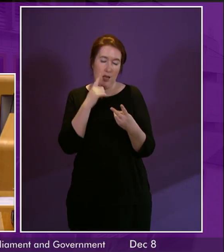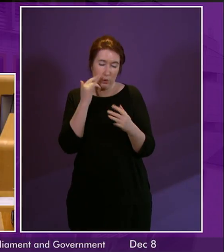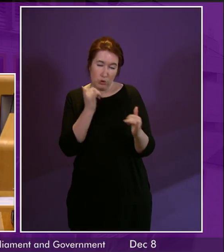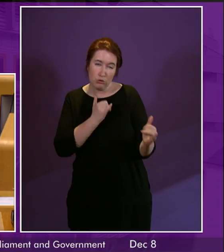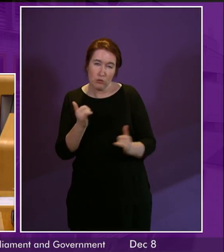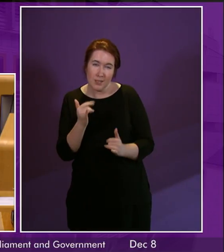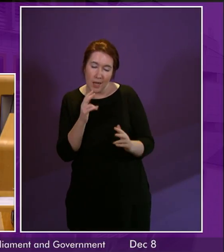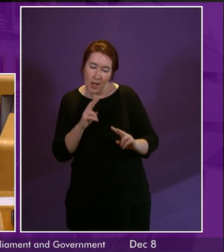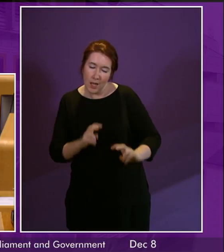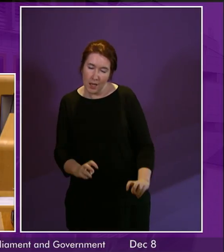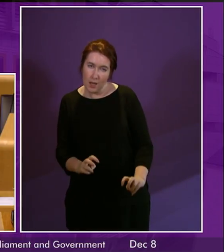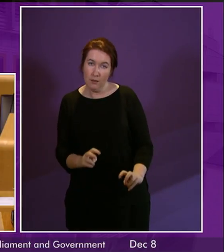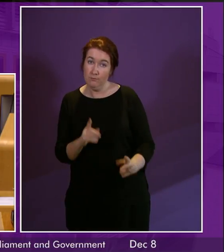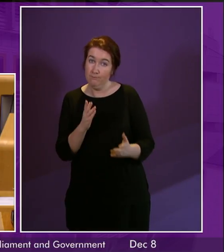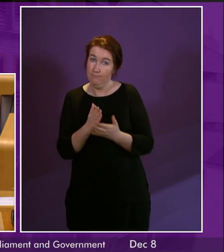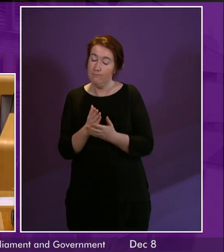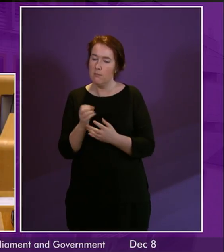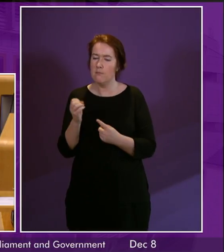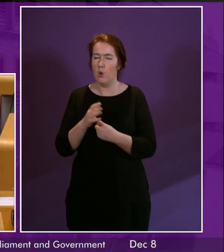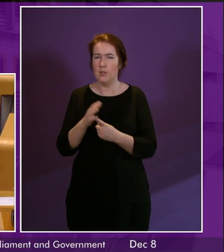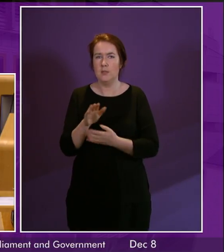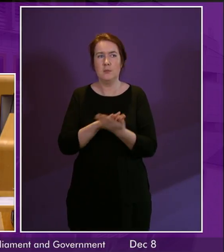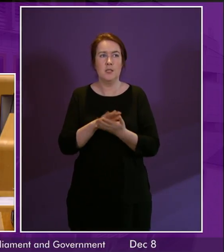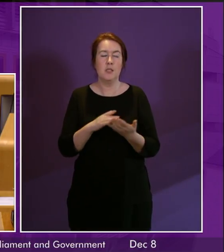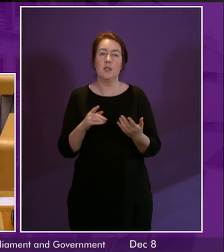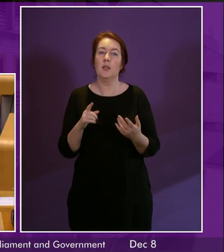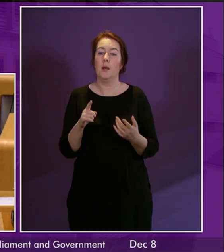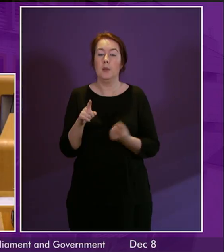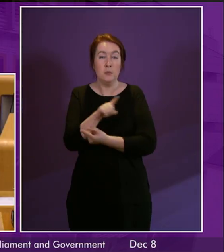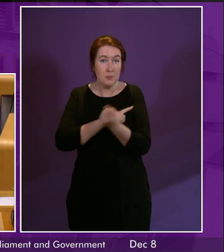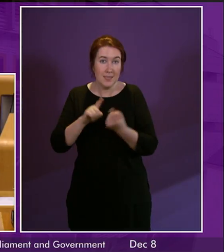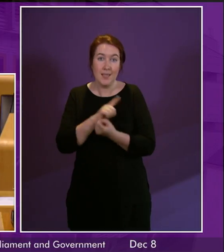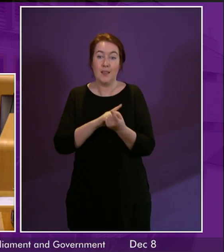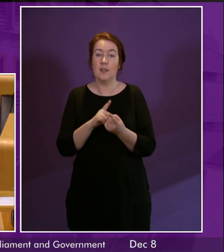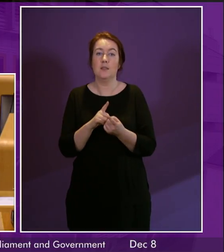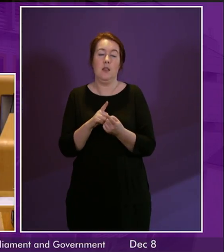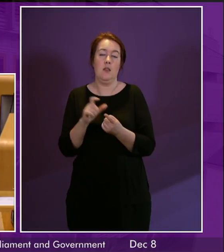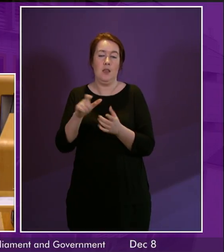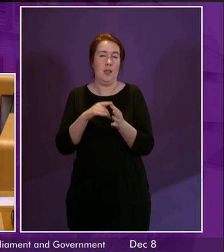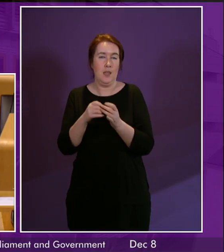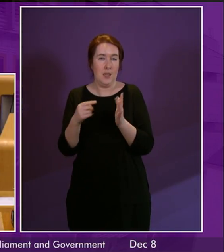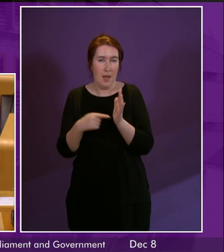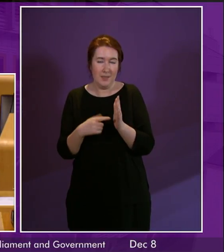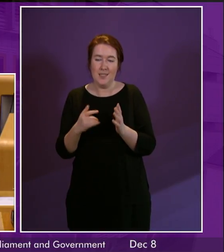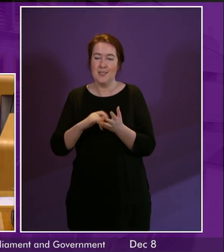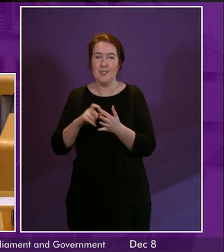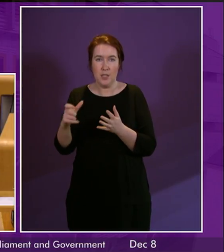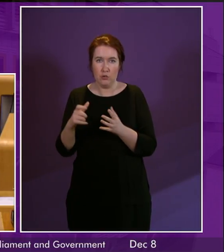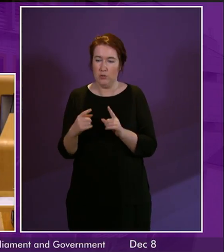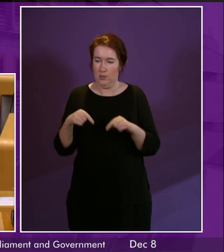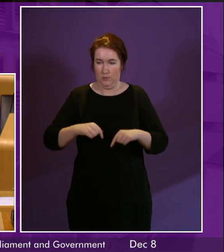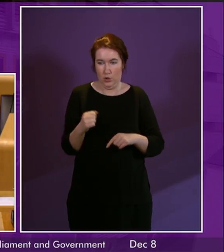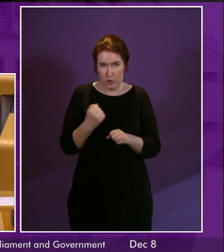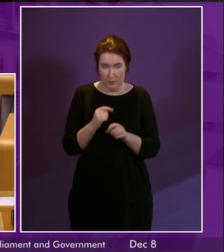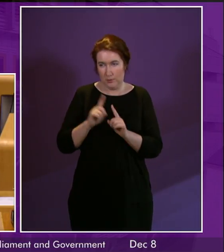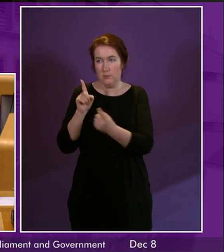scrutiny. And from that point of view, it's important that the meetings that the Cabinet Secretaries hold with their UK counterparts,